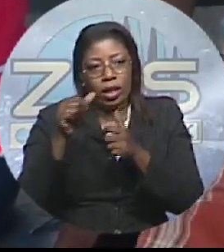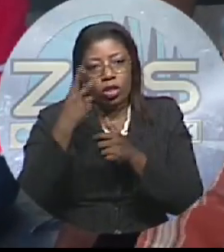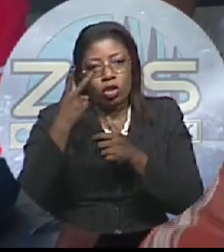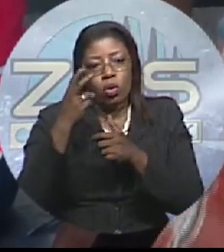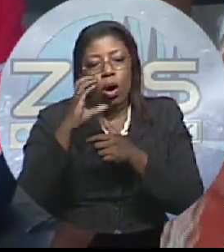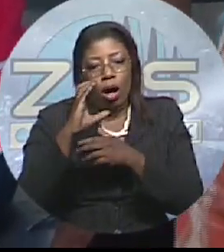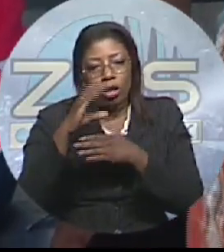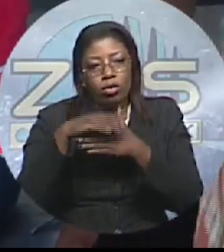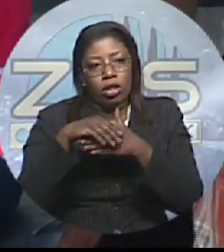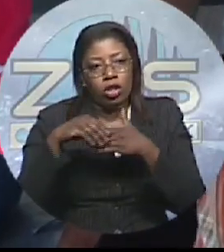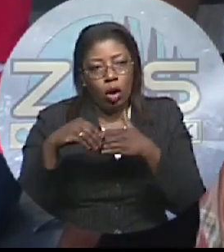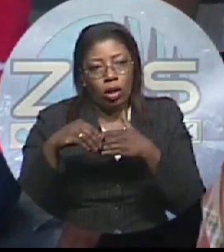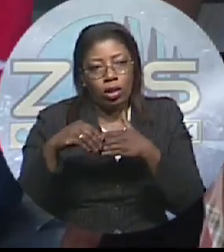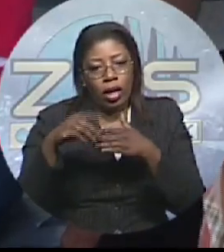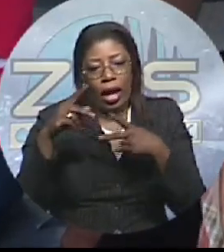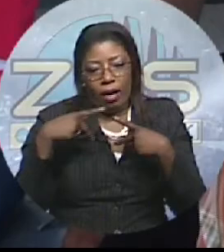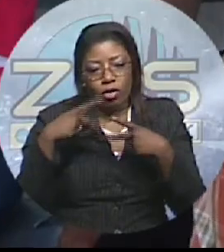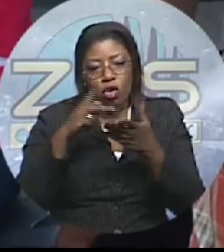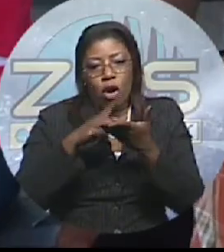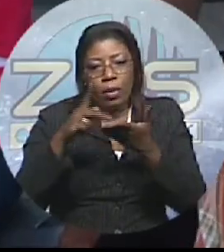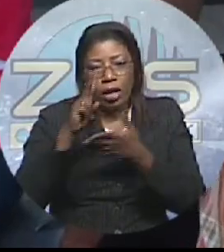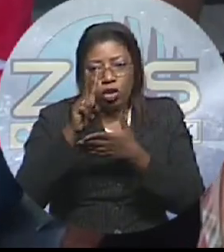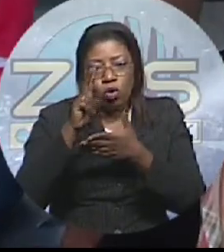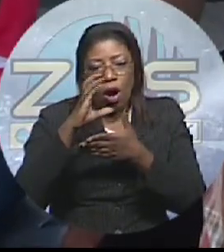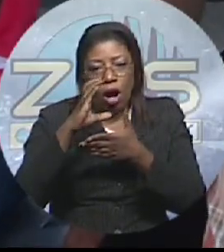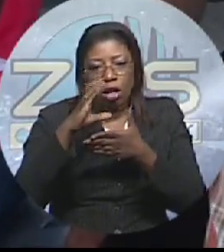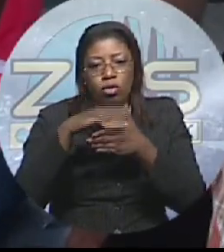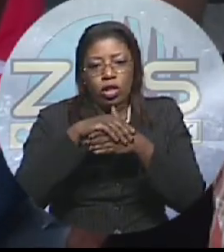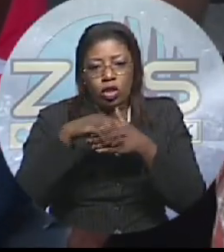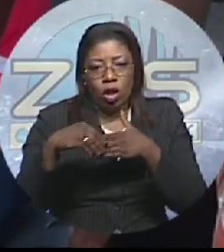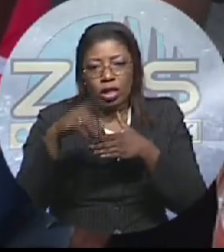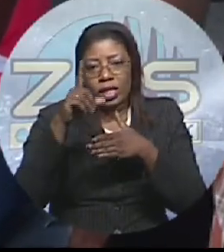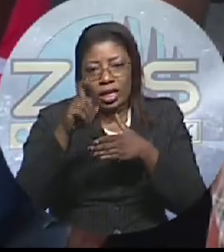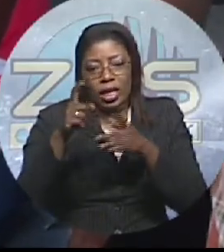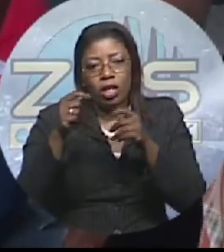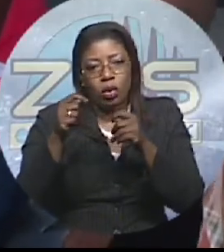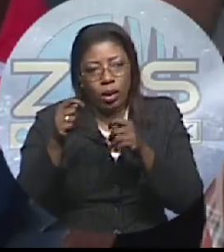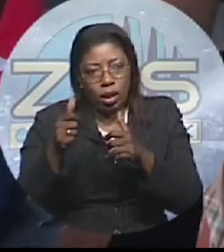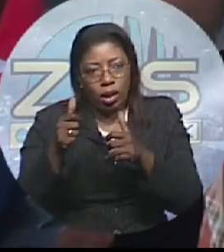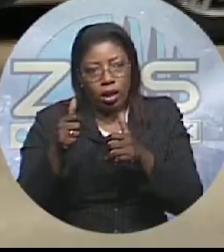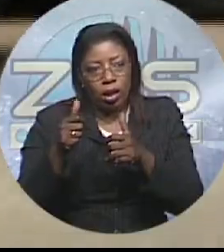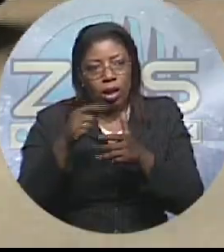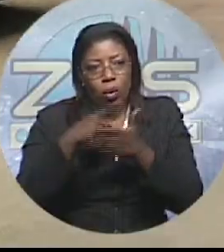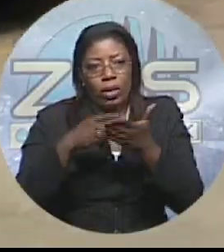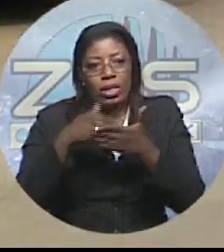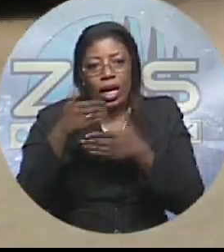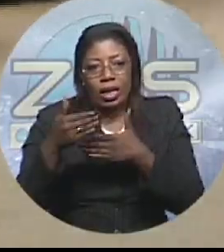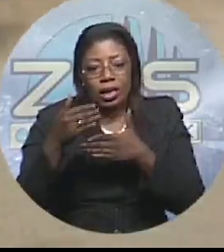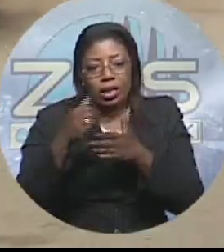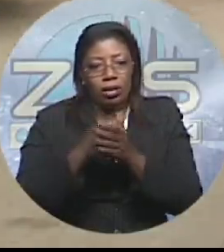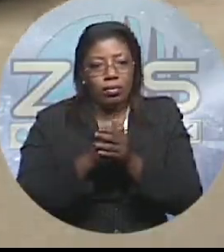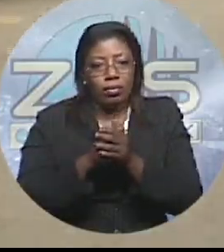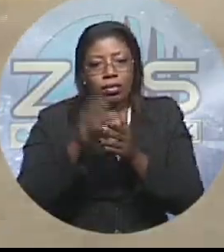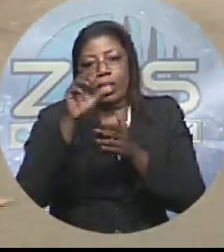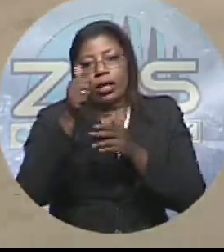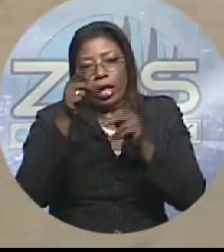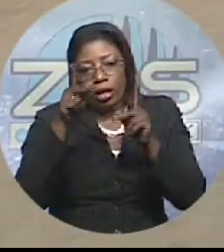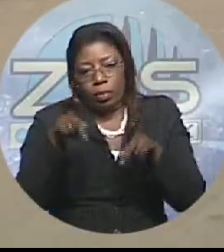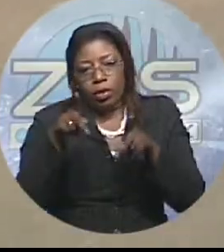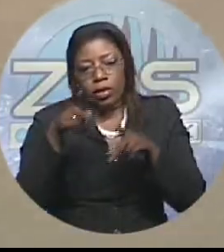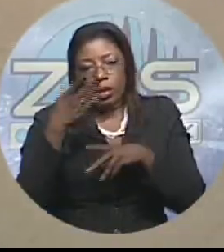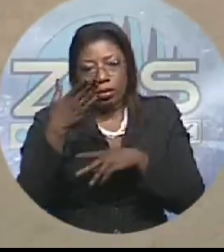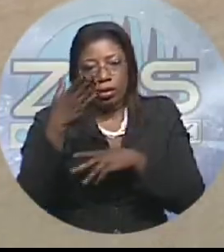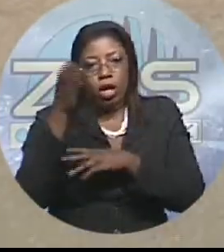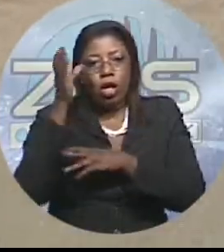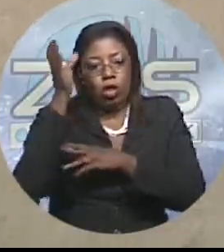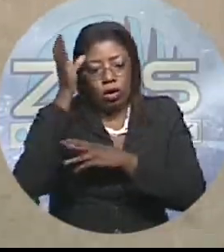fair that I should have to pay that $200. I mean, and what next? Another applicant, Christopher Nixon,